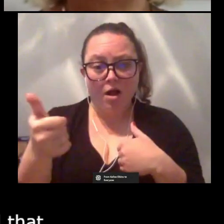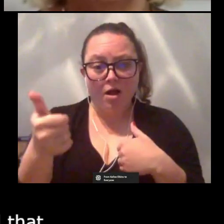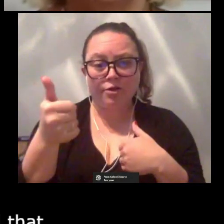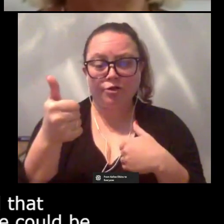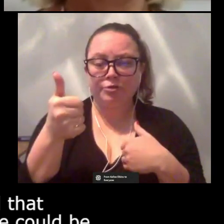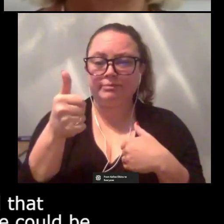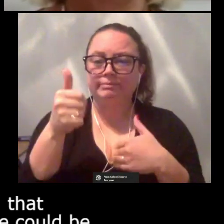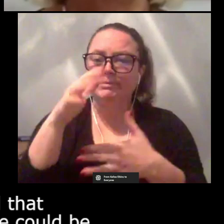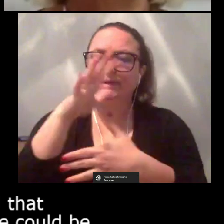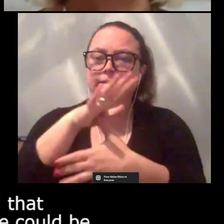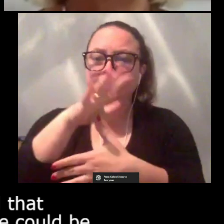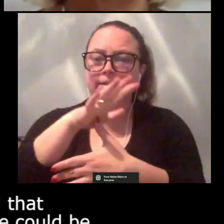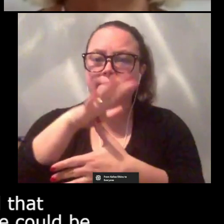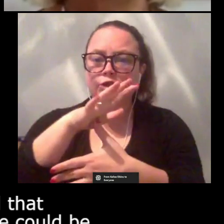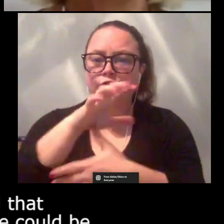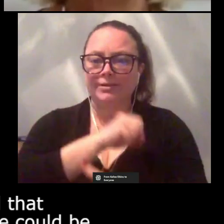well.